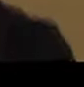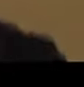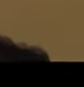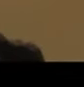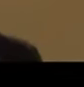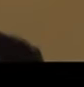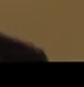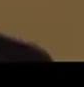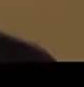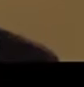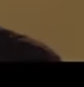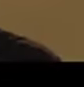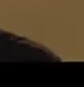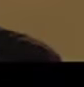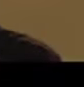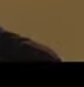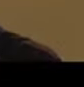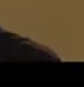Vale. Hola a todos.